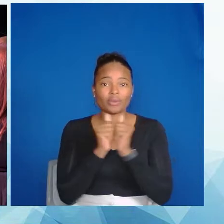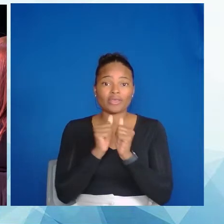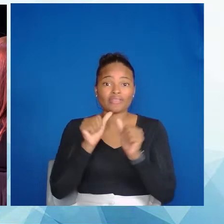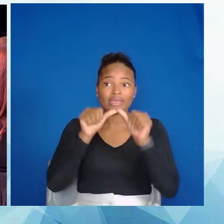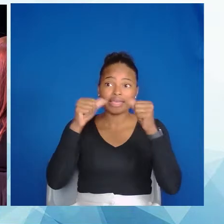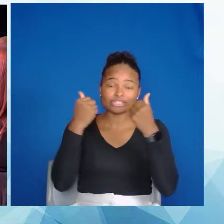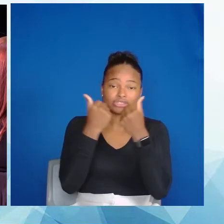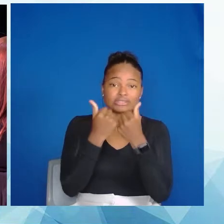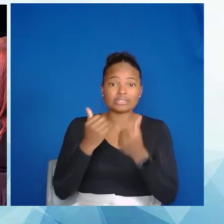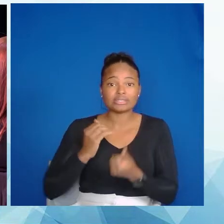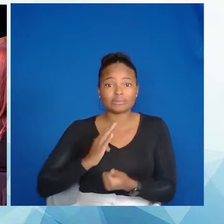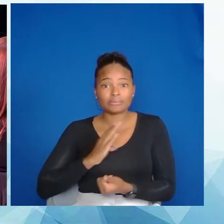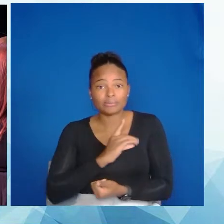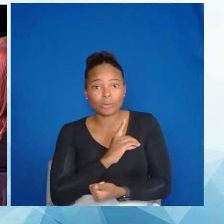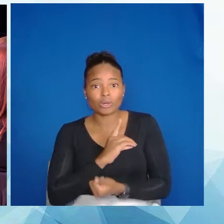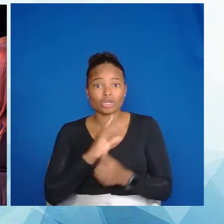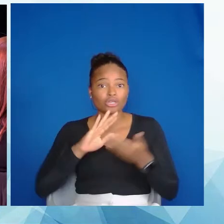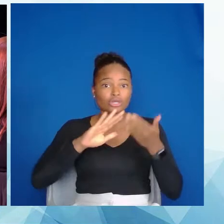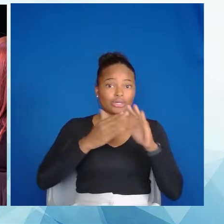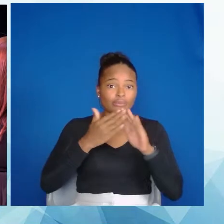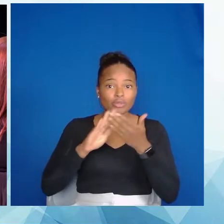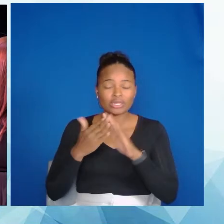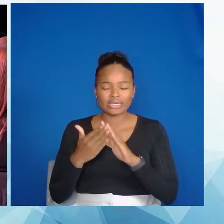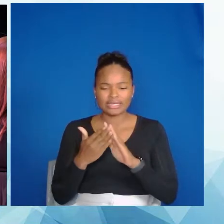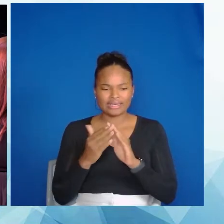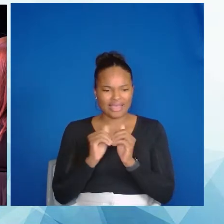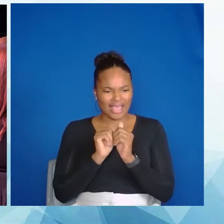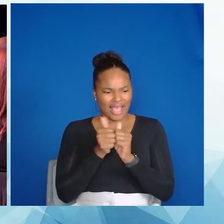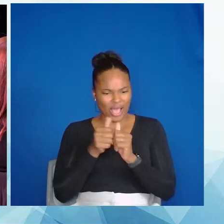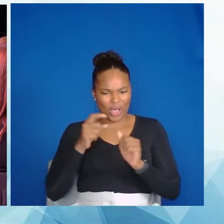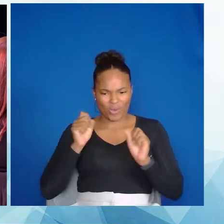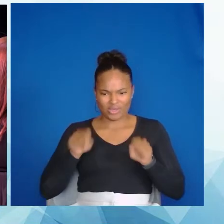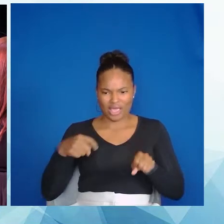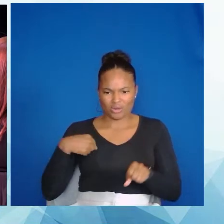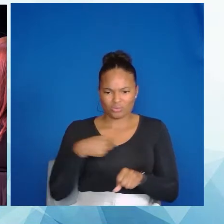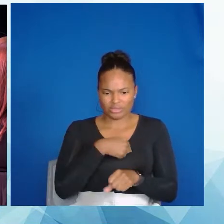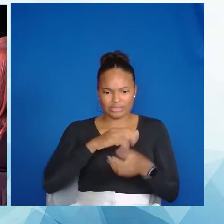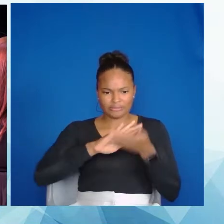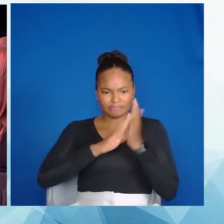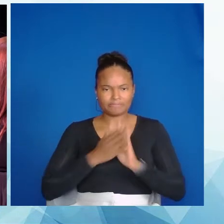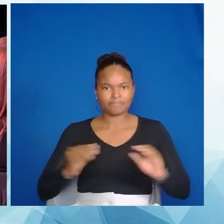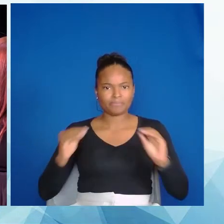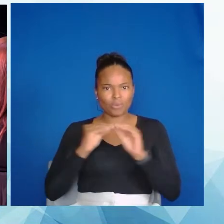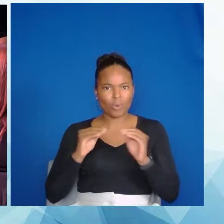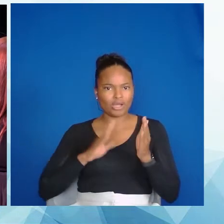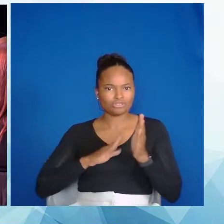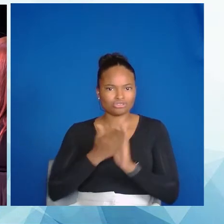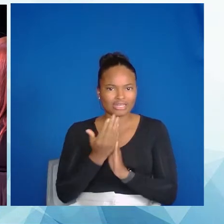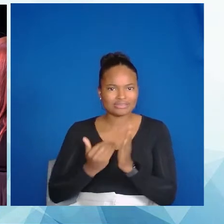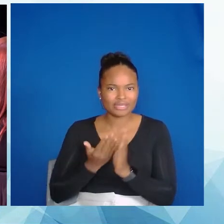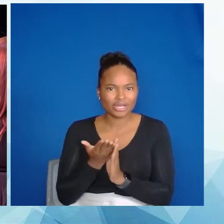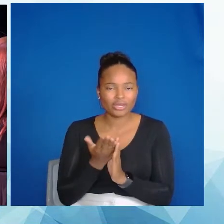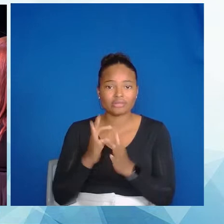community. How can we be transparent about agency decisions?